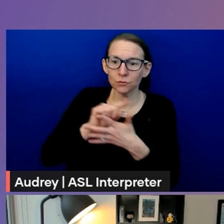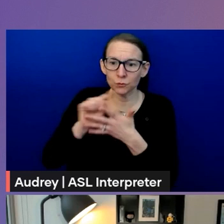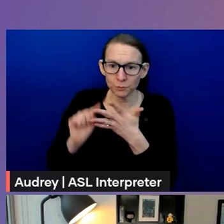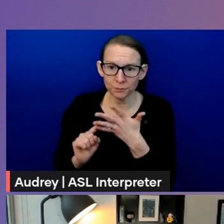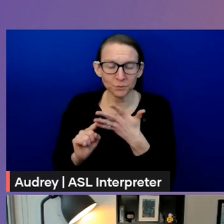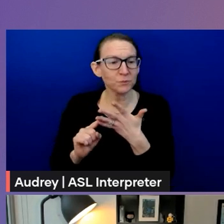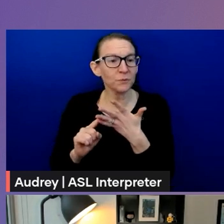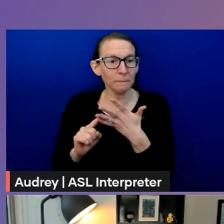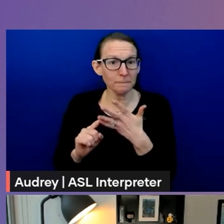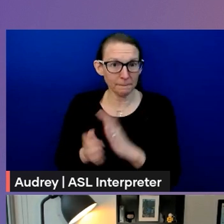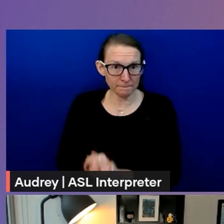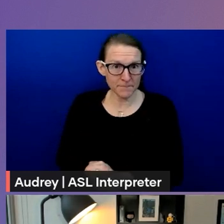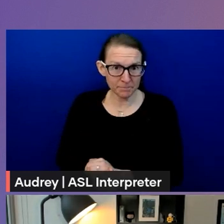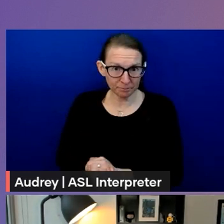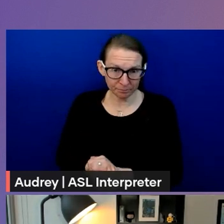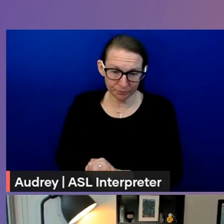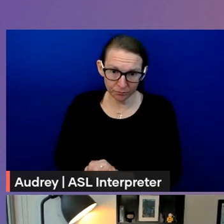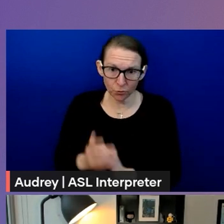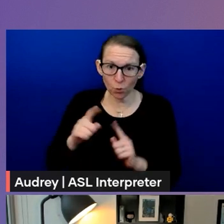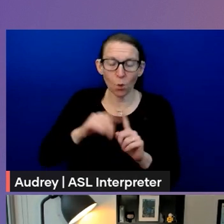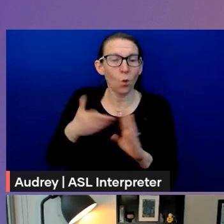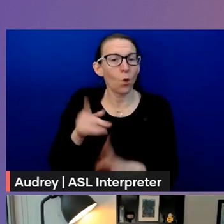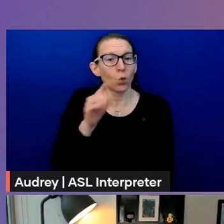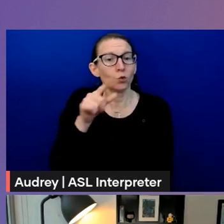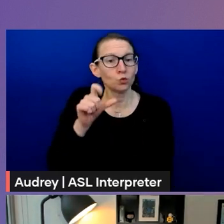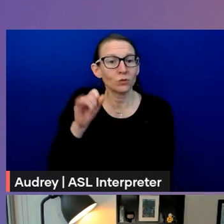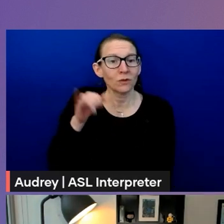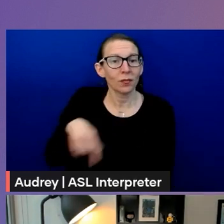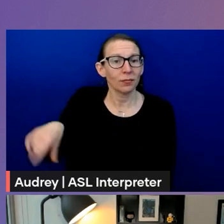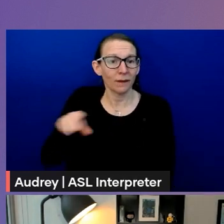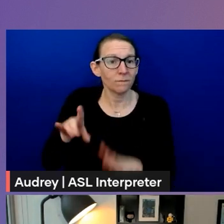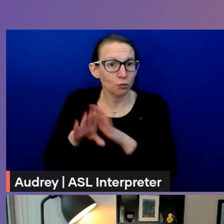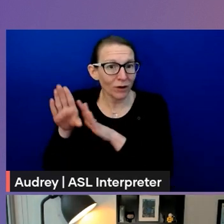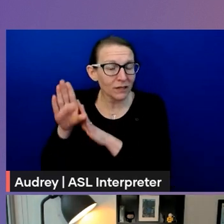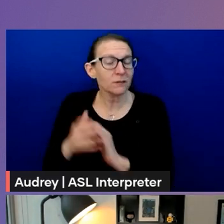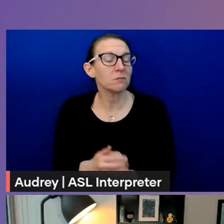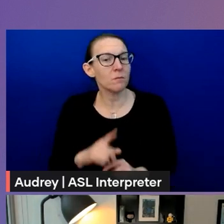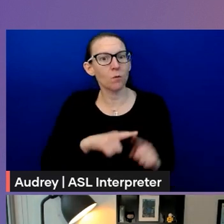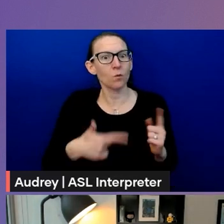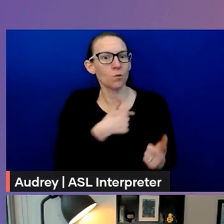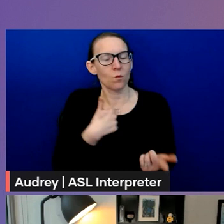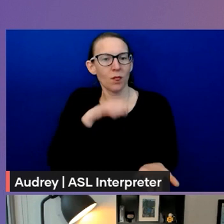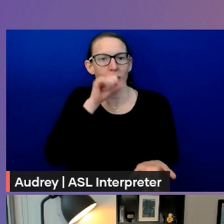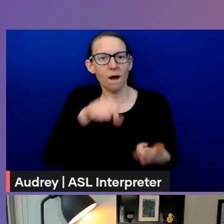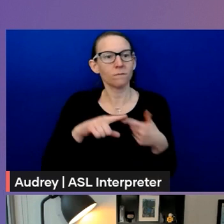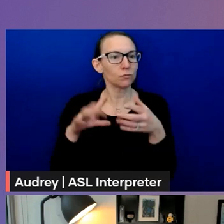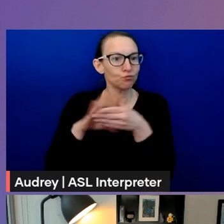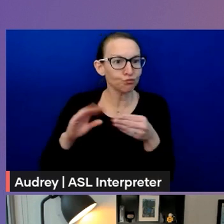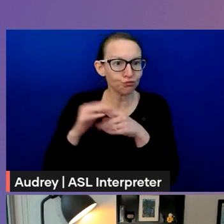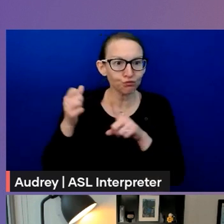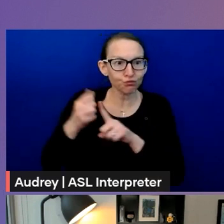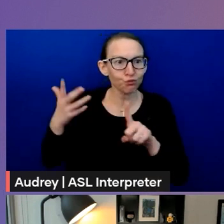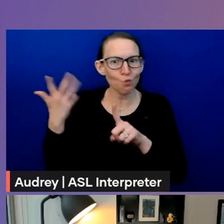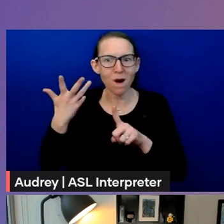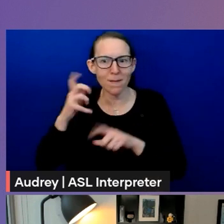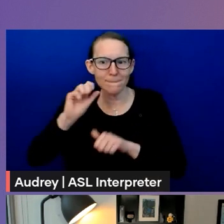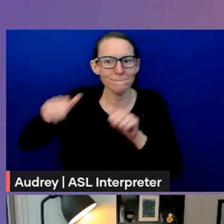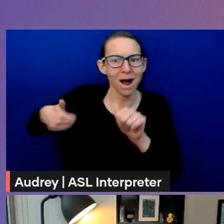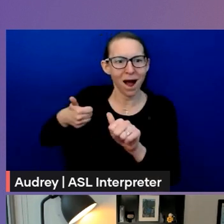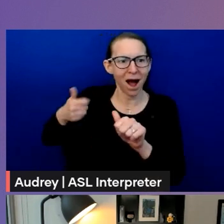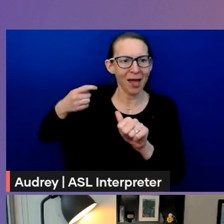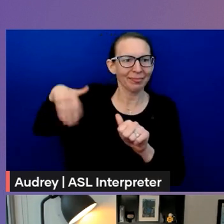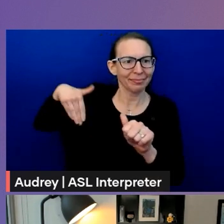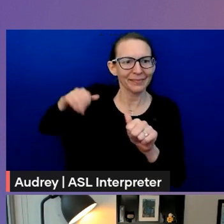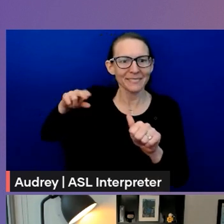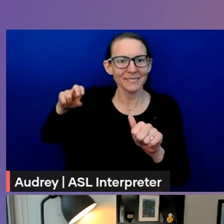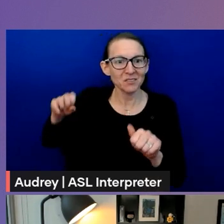that HashiCorp has created, or you're working with, but would love to talk about some of the kind of the behind the scenes here. And then we'll talk about